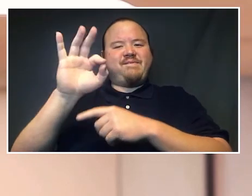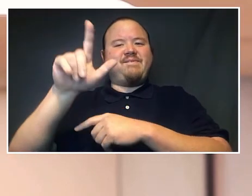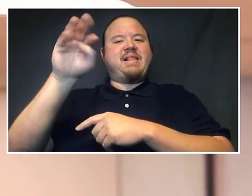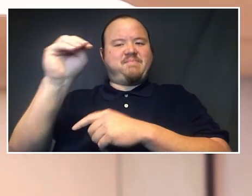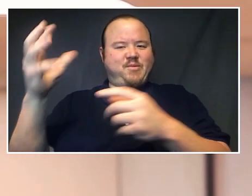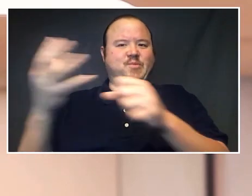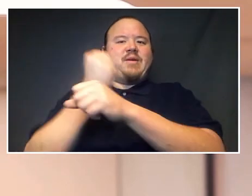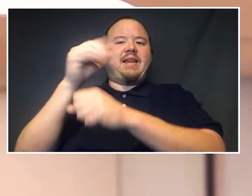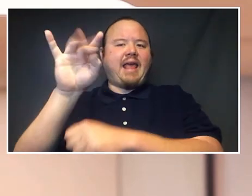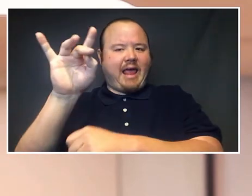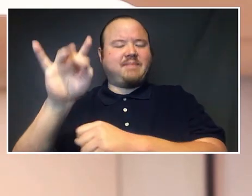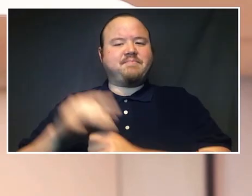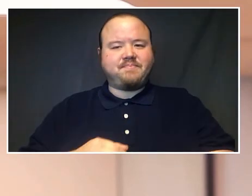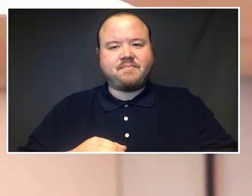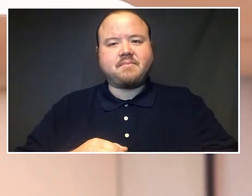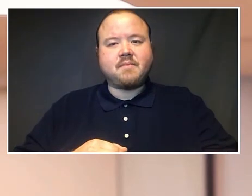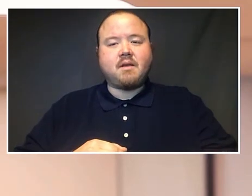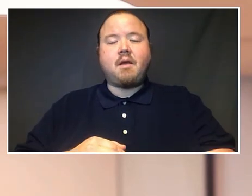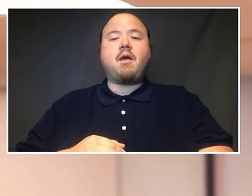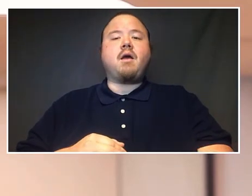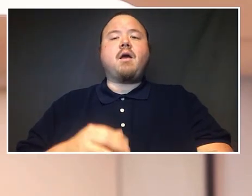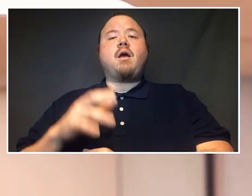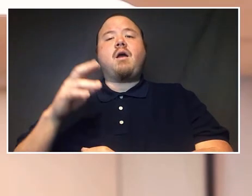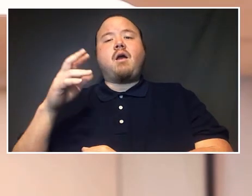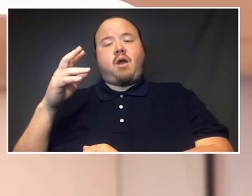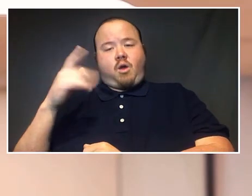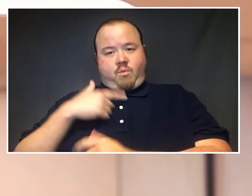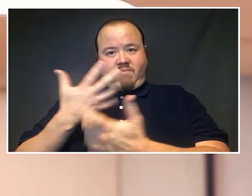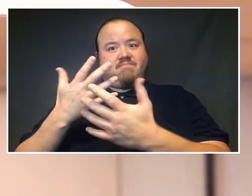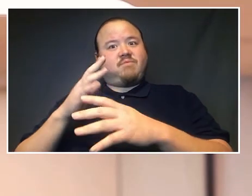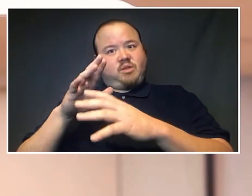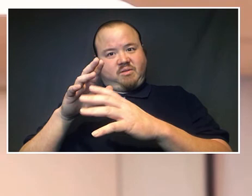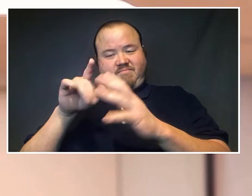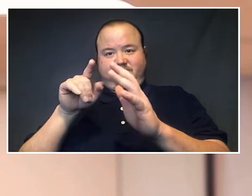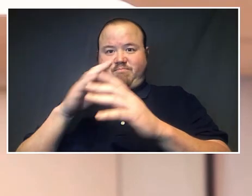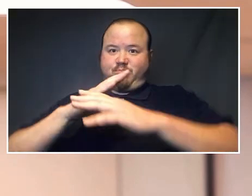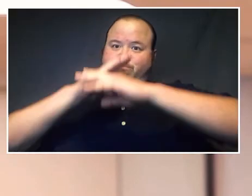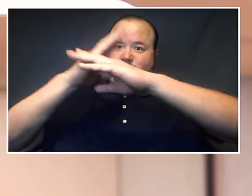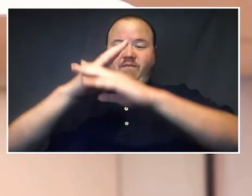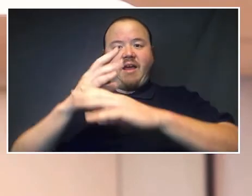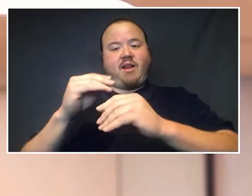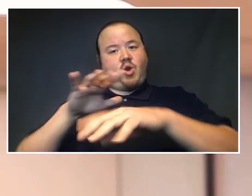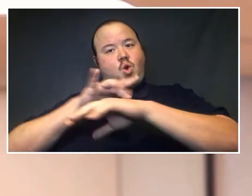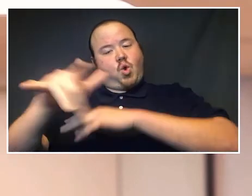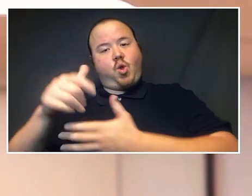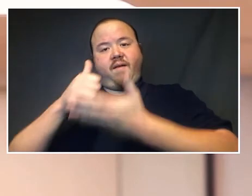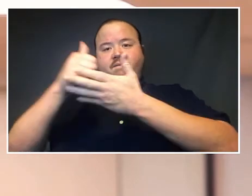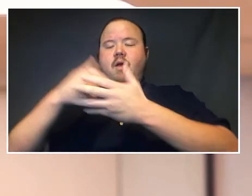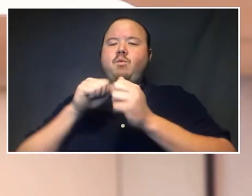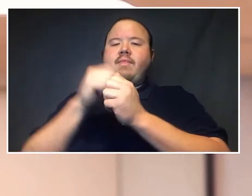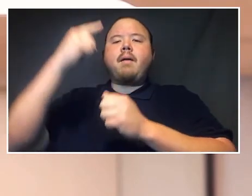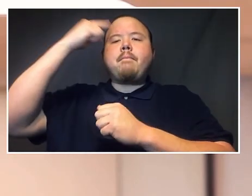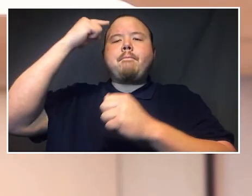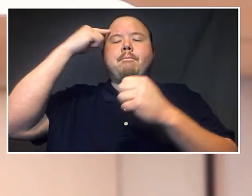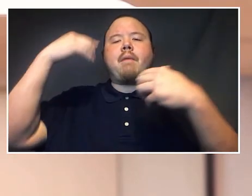The other overarching effort that is through prevention and early intervention includes our mental health awareness activities. These awareness